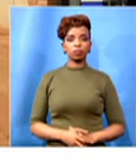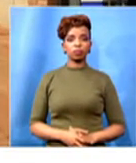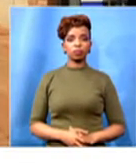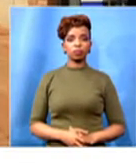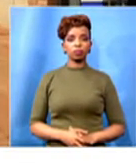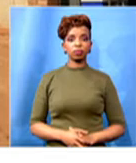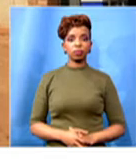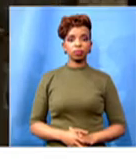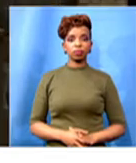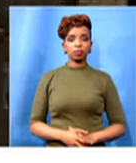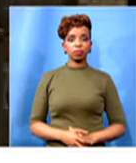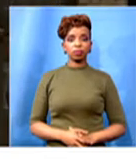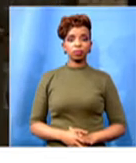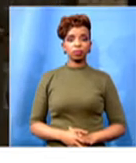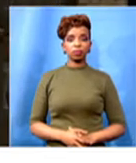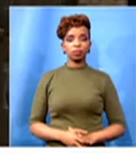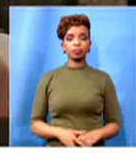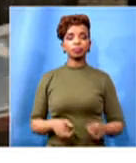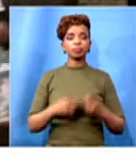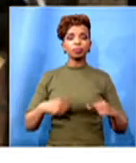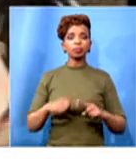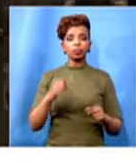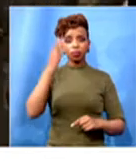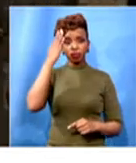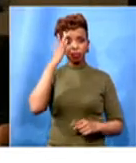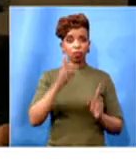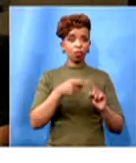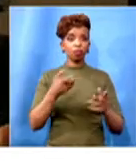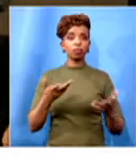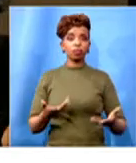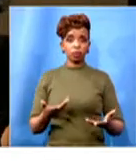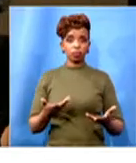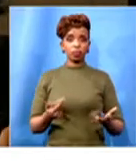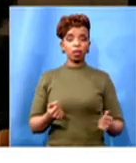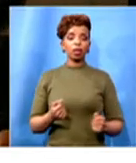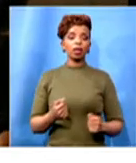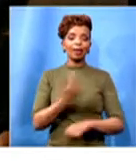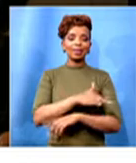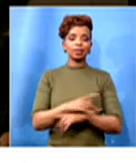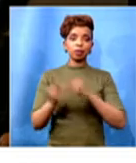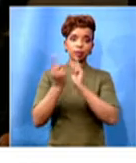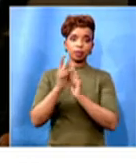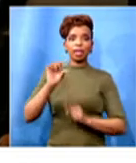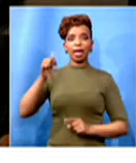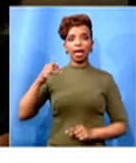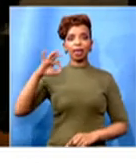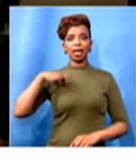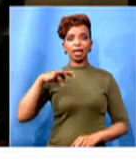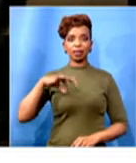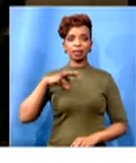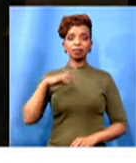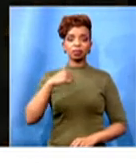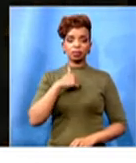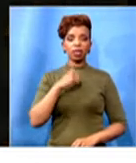I met Winnie from Upcycle through another lady that I used to sew for her